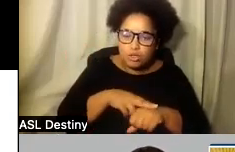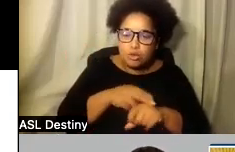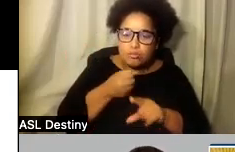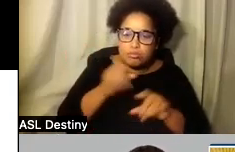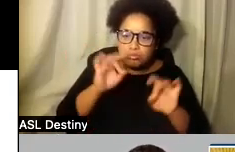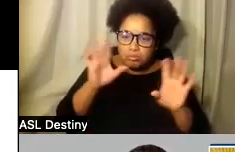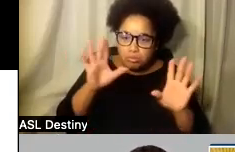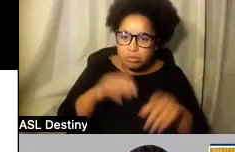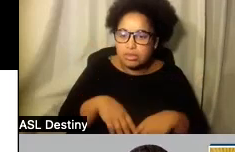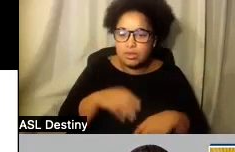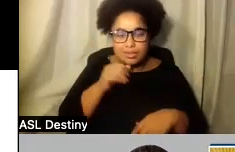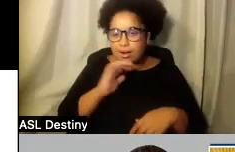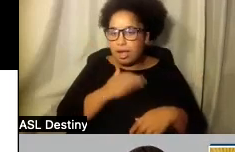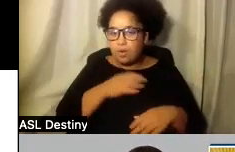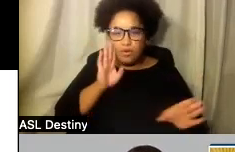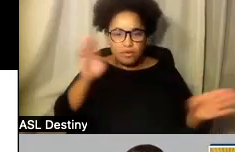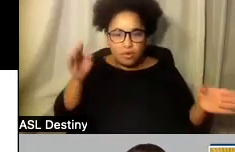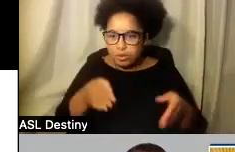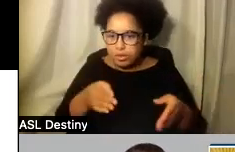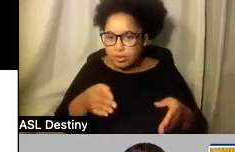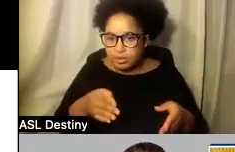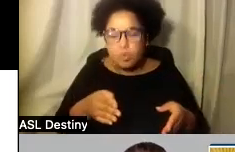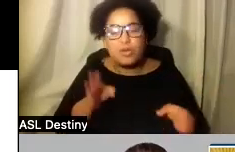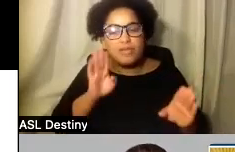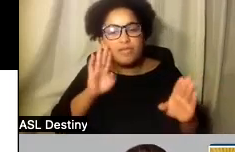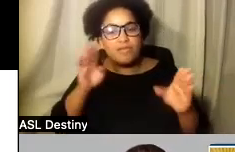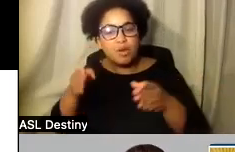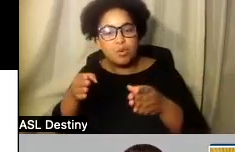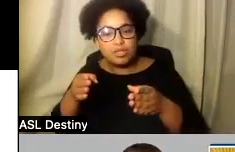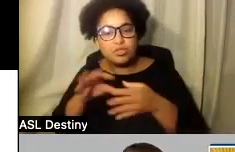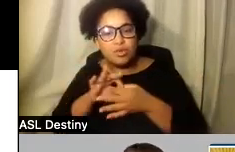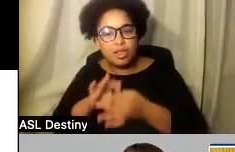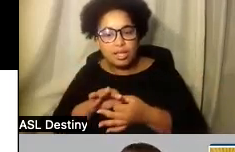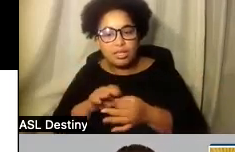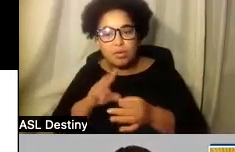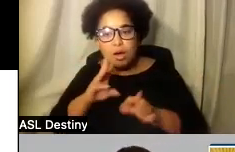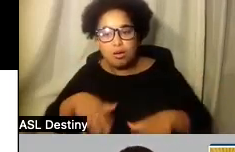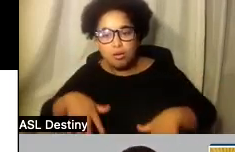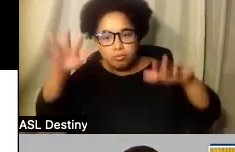branch under hazard mitigation can look at. We're looking for things that are related to flooding,